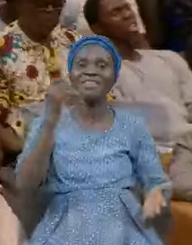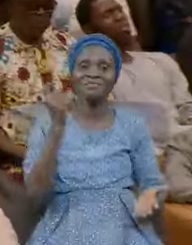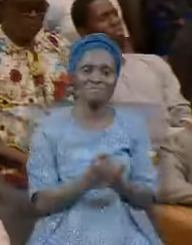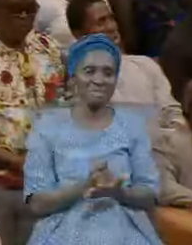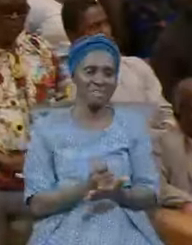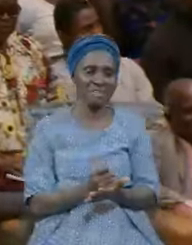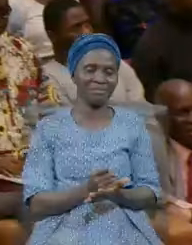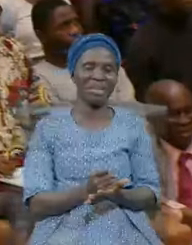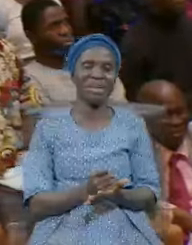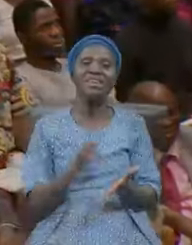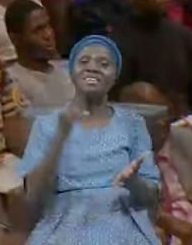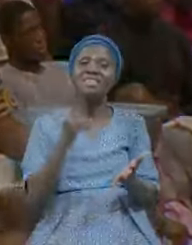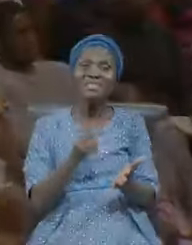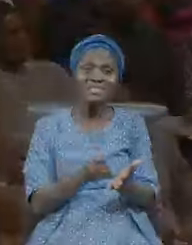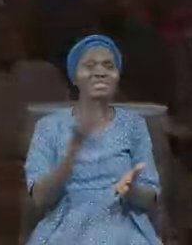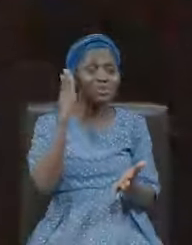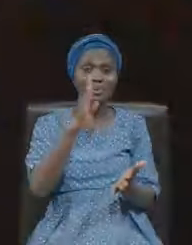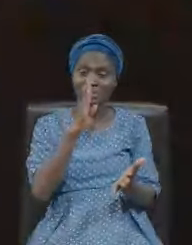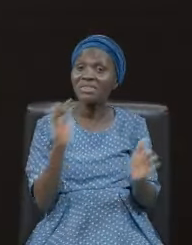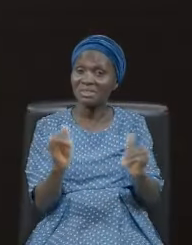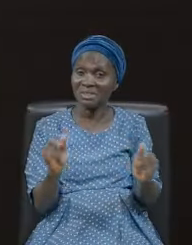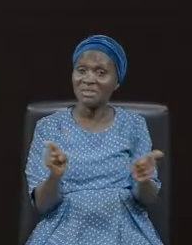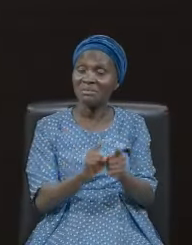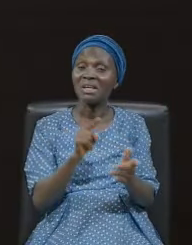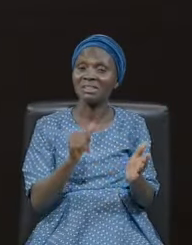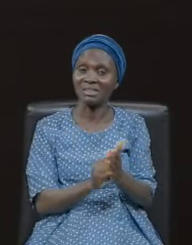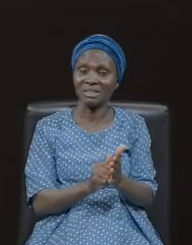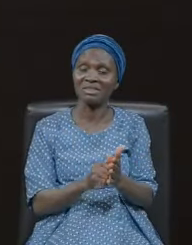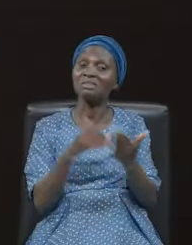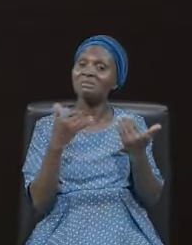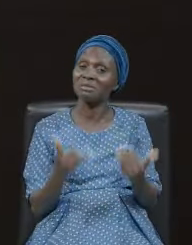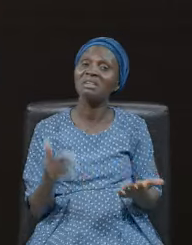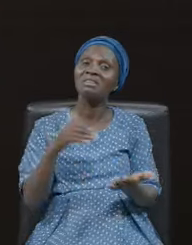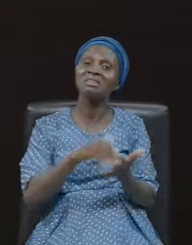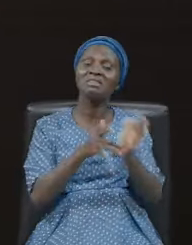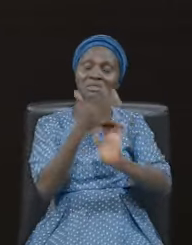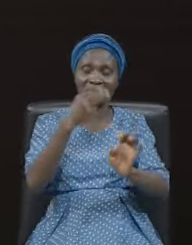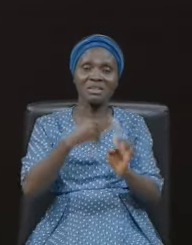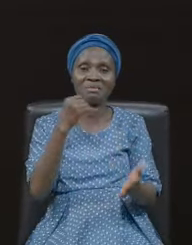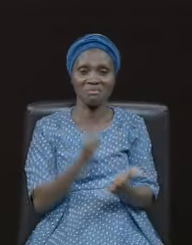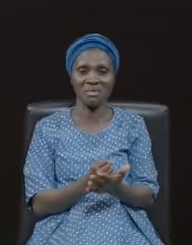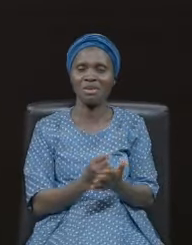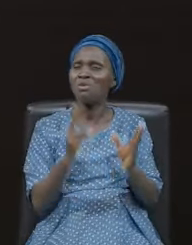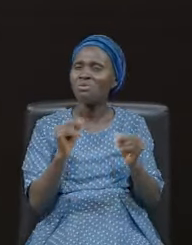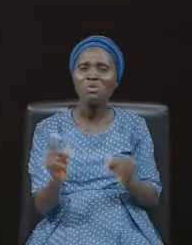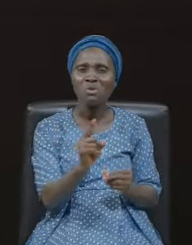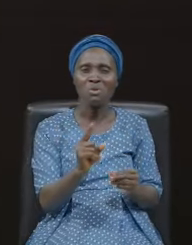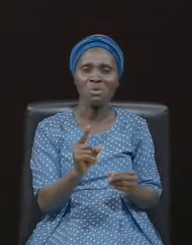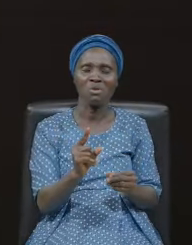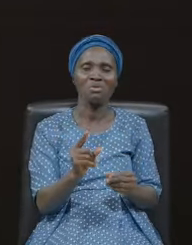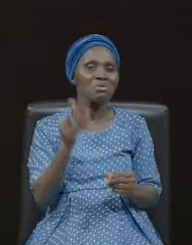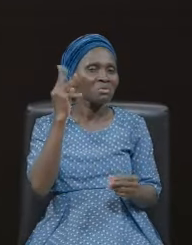today. Amen. Nobody gets offended. The pastor was so clear. You know, that's how I've always